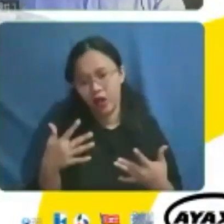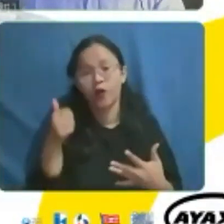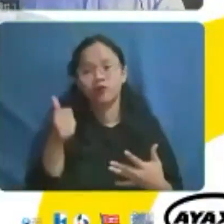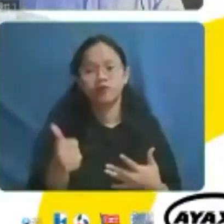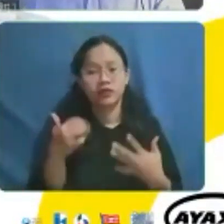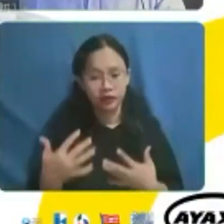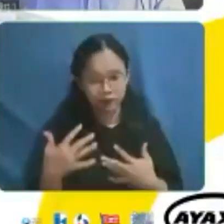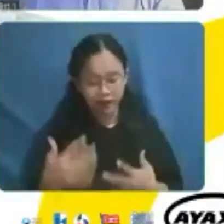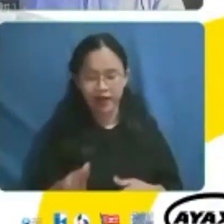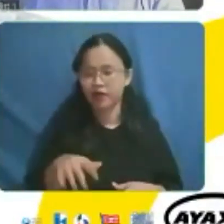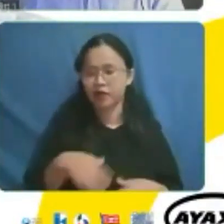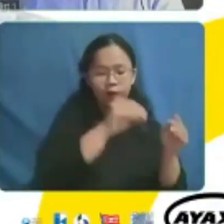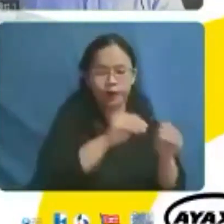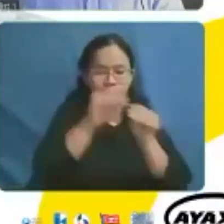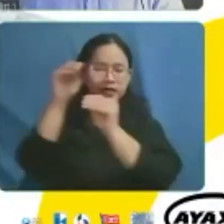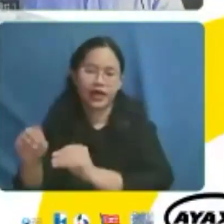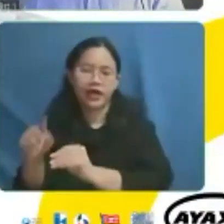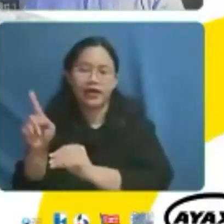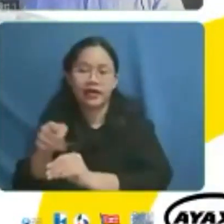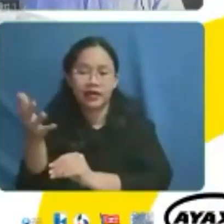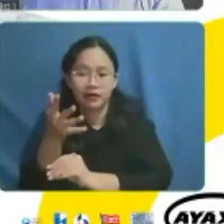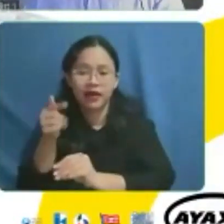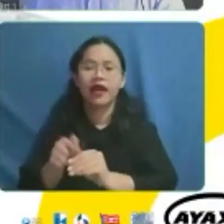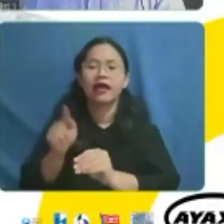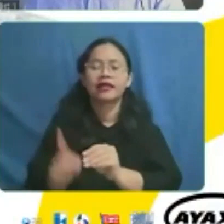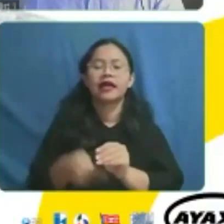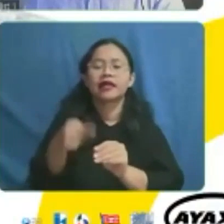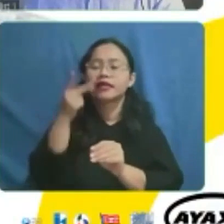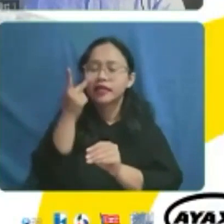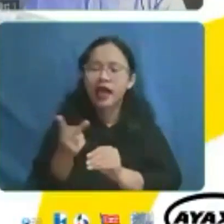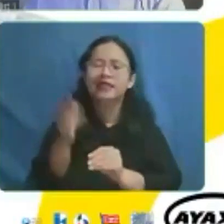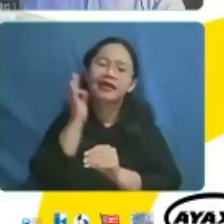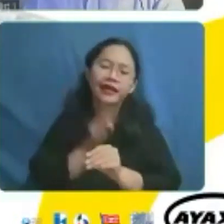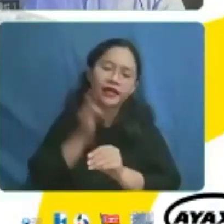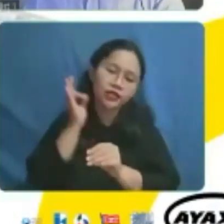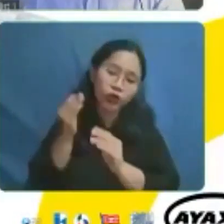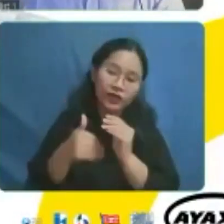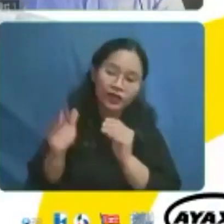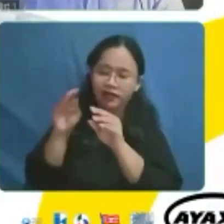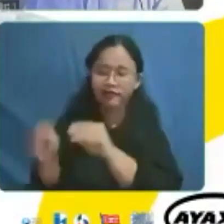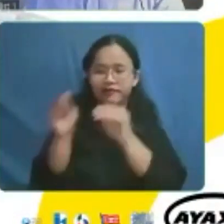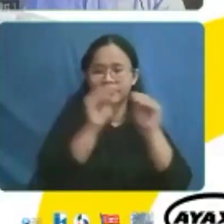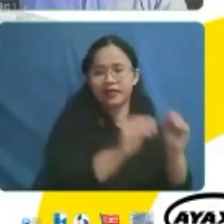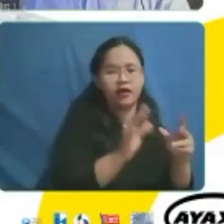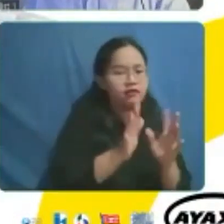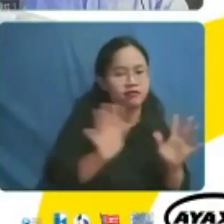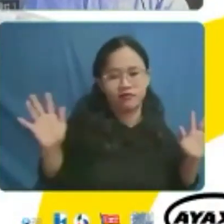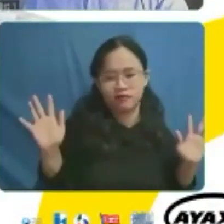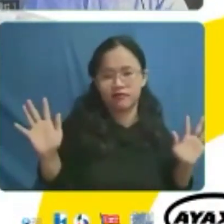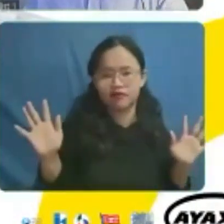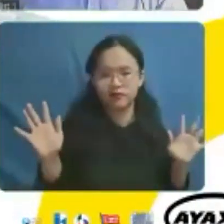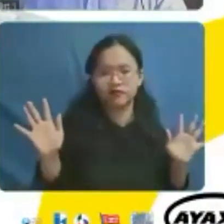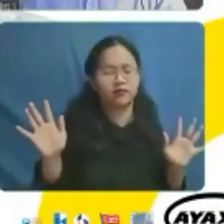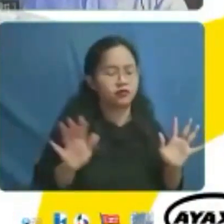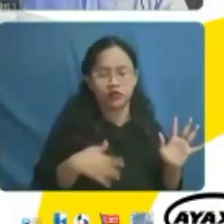So there are many factors that can affect our vulnerability. So these three factors, the air